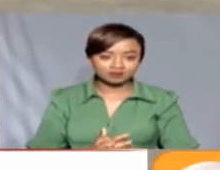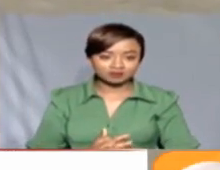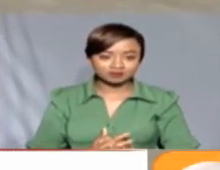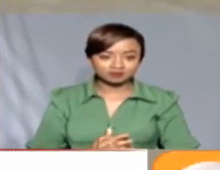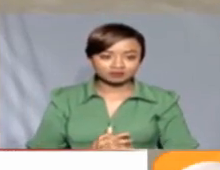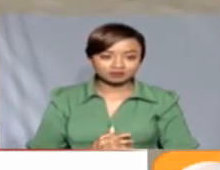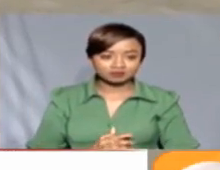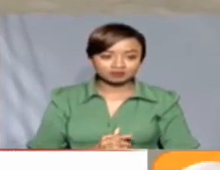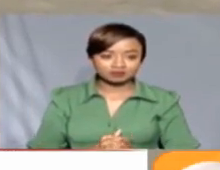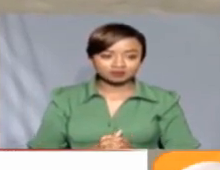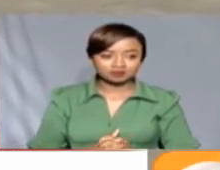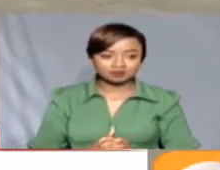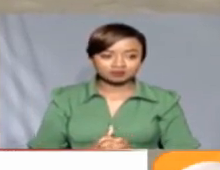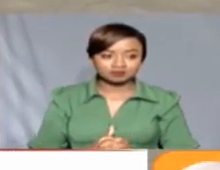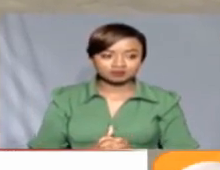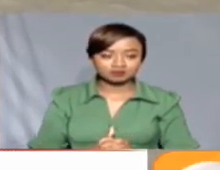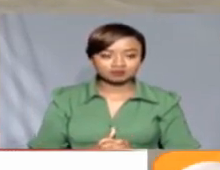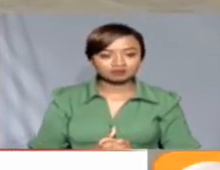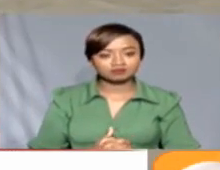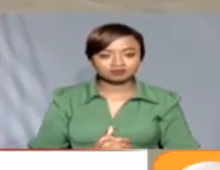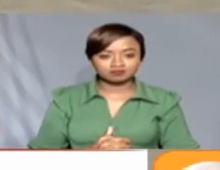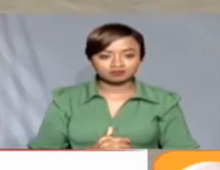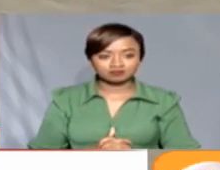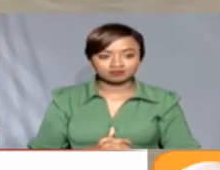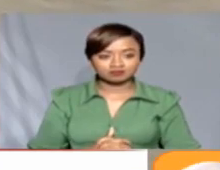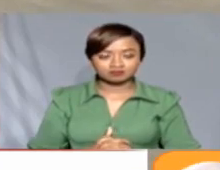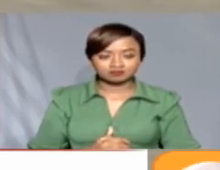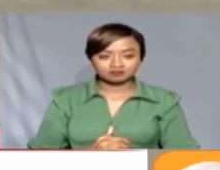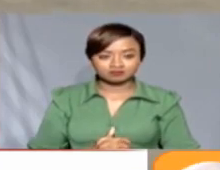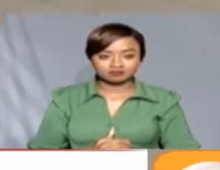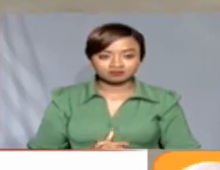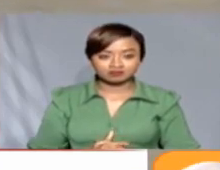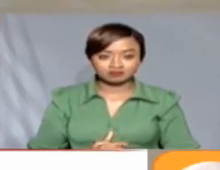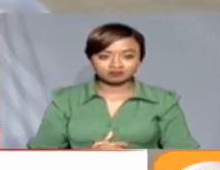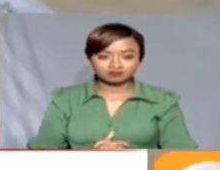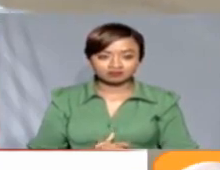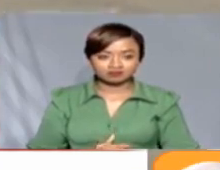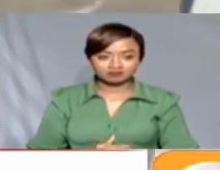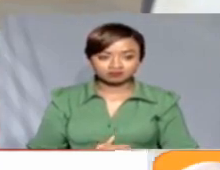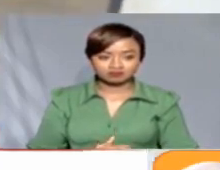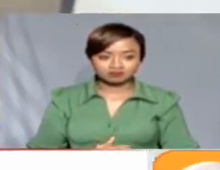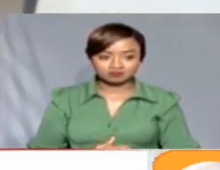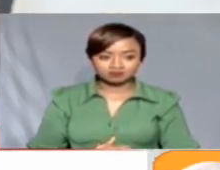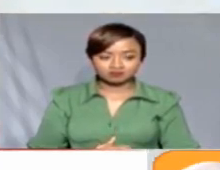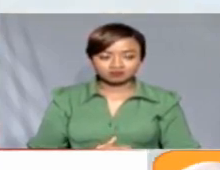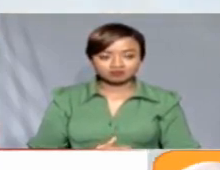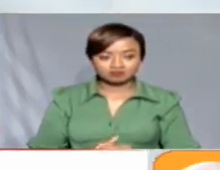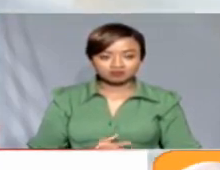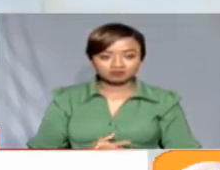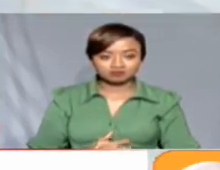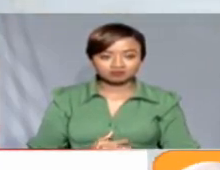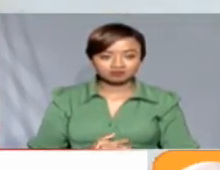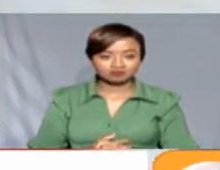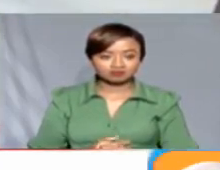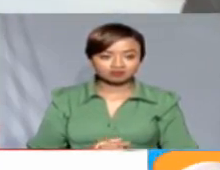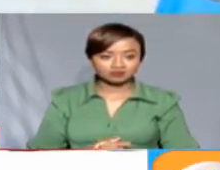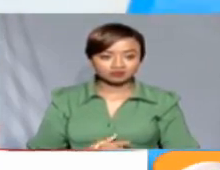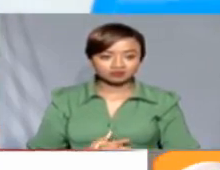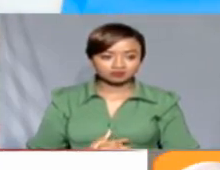it in the plastic bag and then safely into this box over here, which